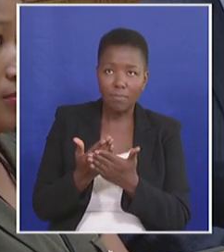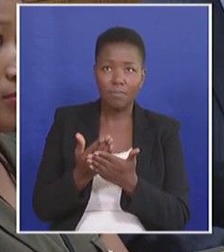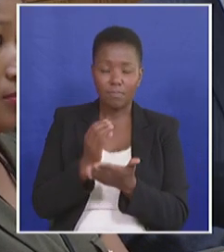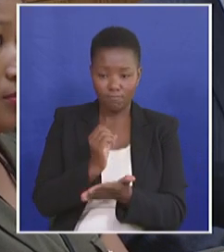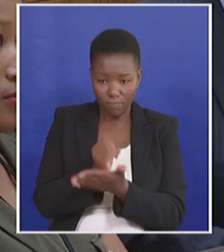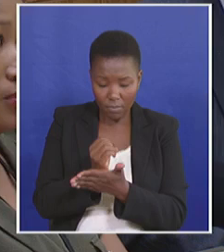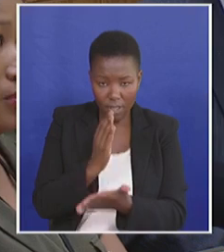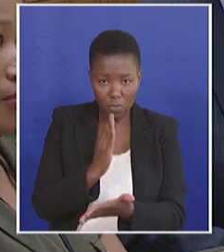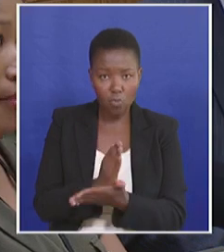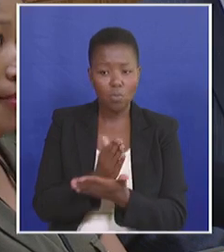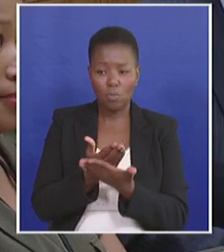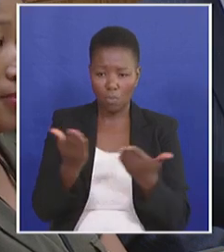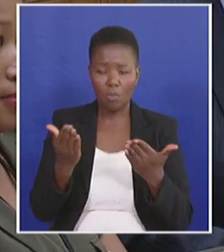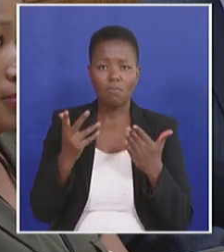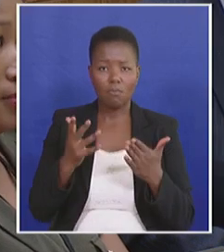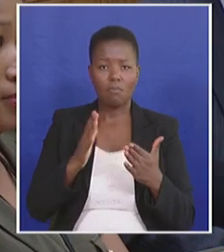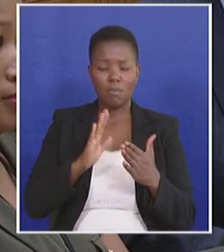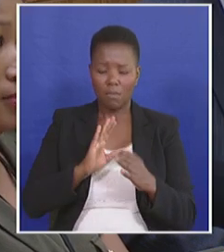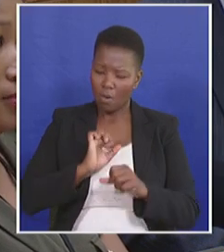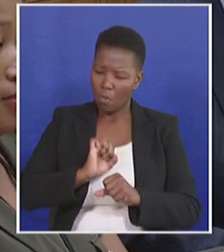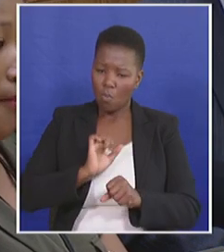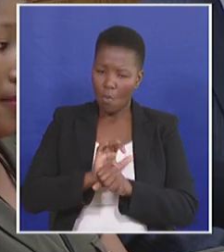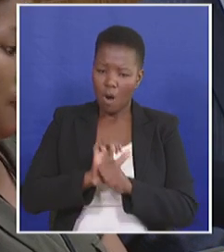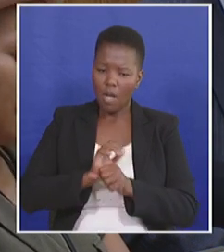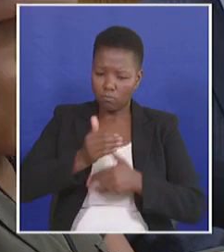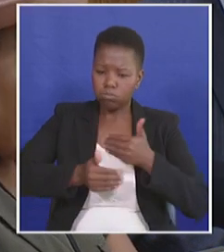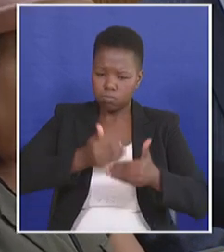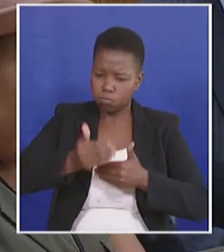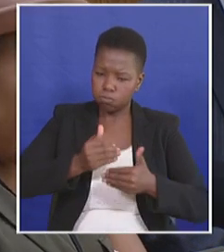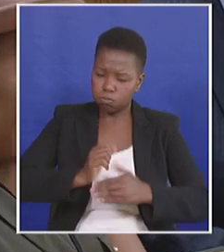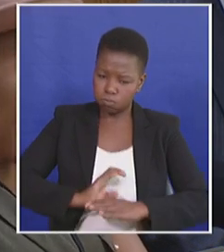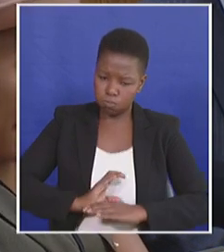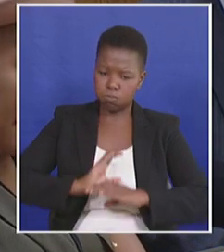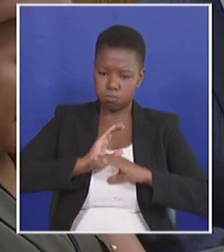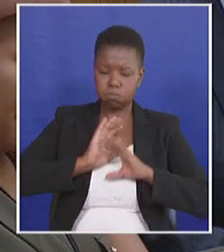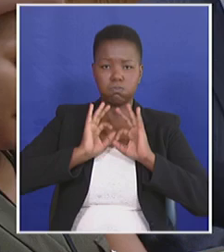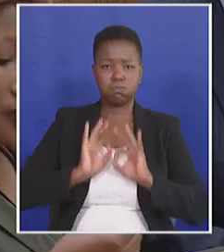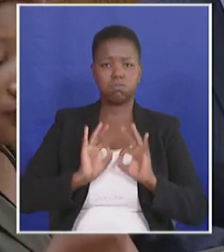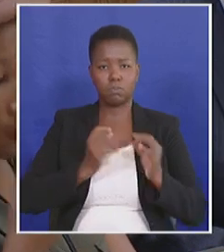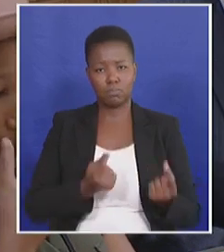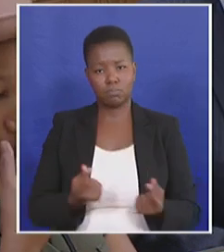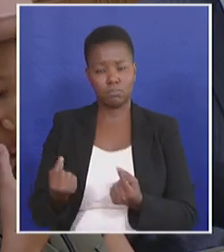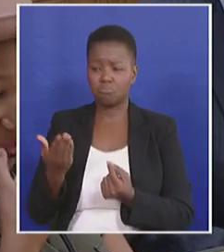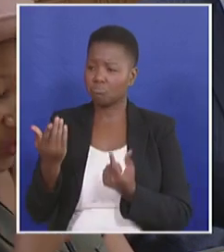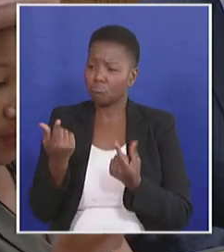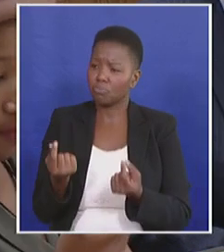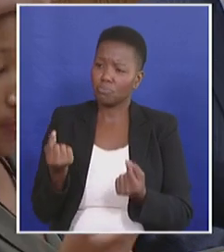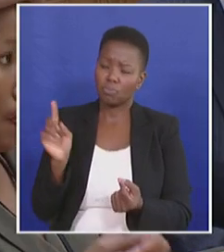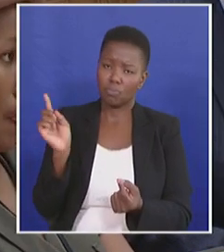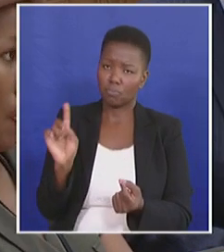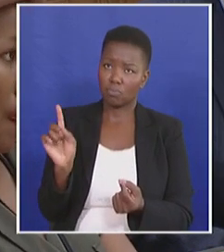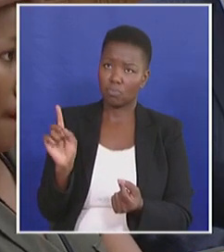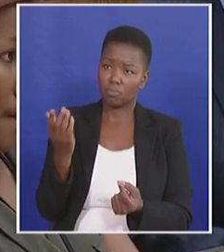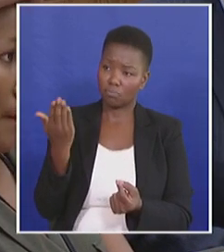to make sure that their morale is high and they perform their duties accordingly? What is it that you are doing as